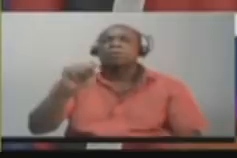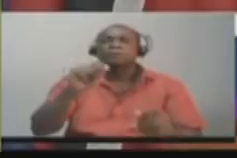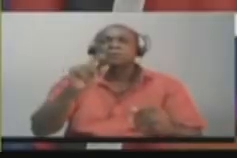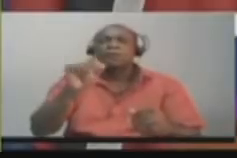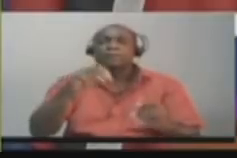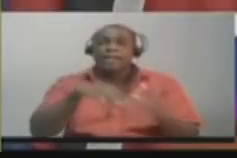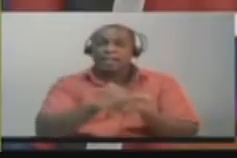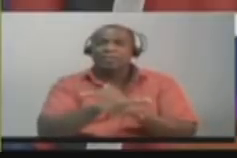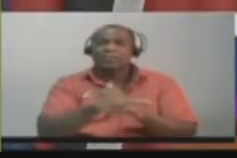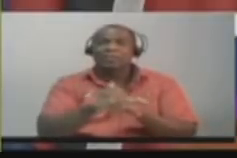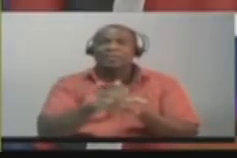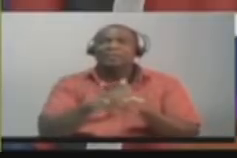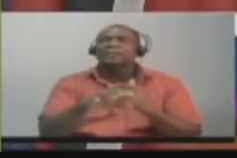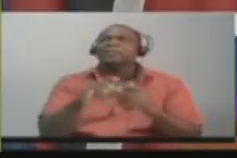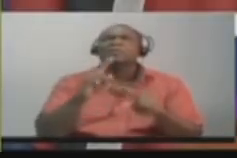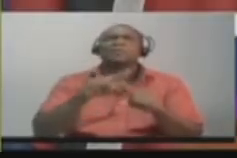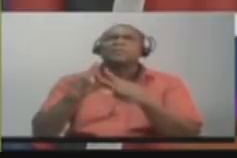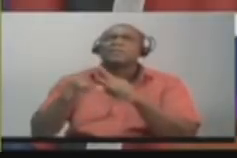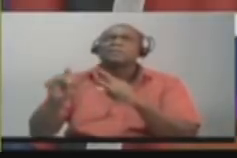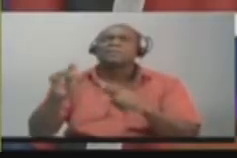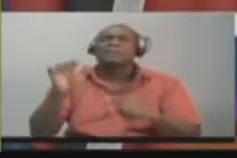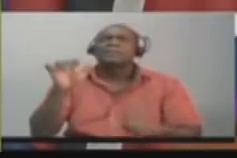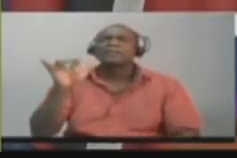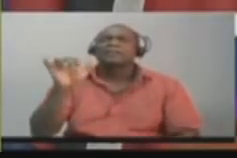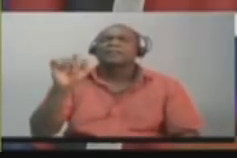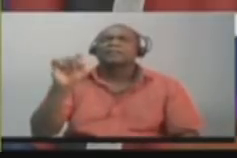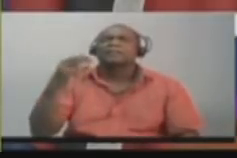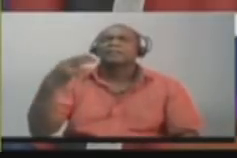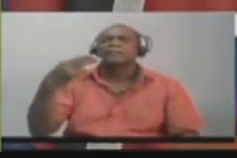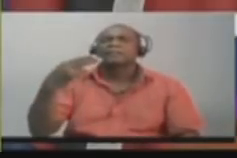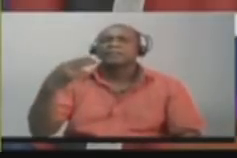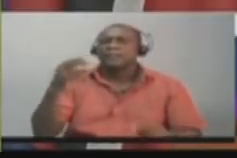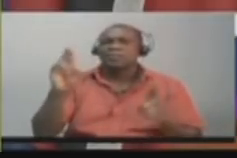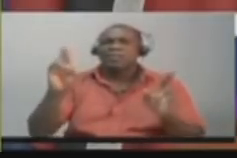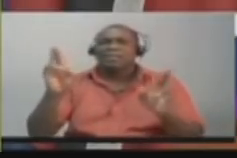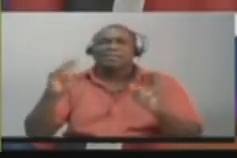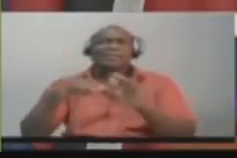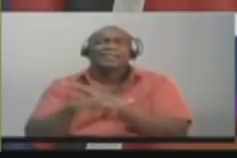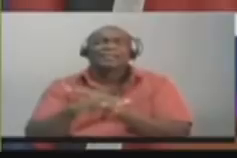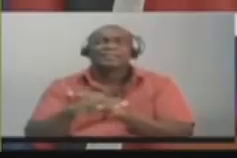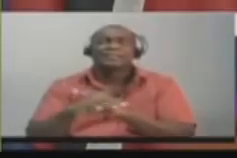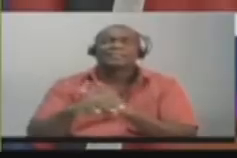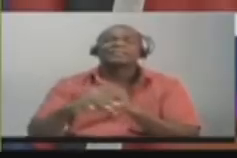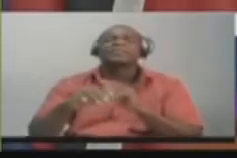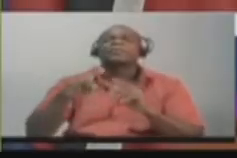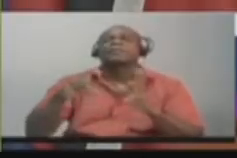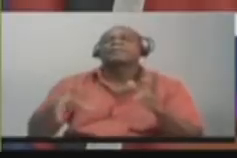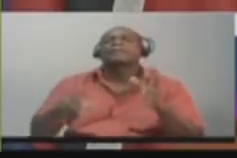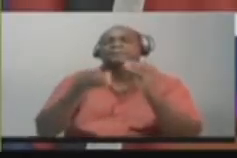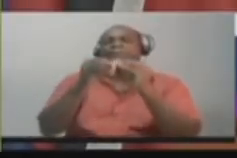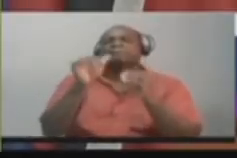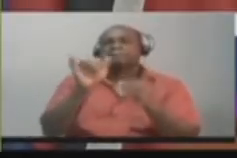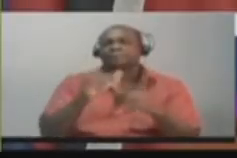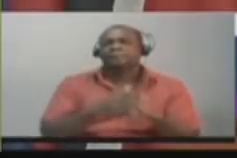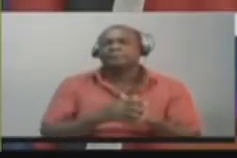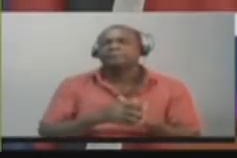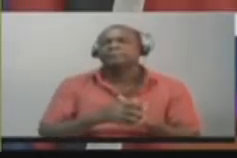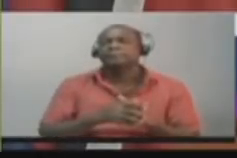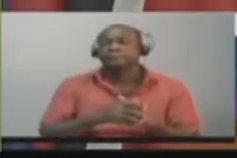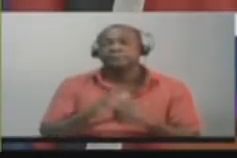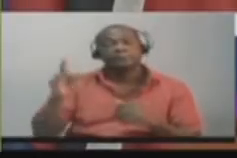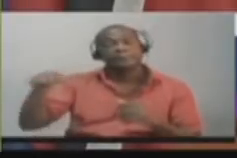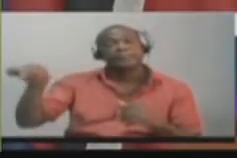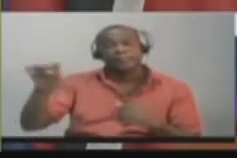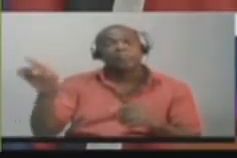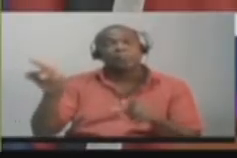set across the border this morning. So we're working those things in because, as you know, there are different seaports of entry. They still have to have their negative PCR